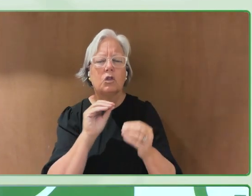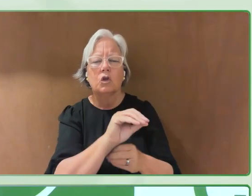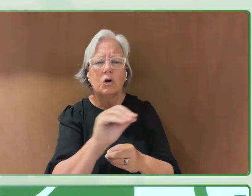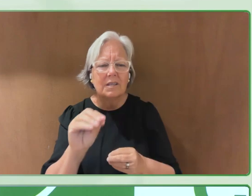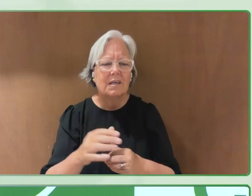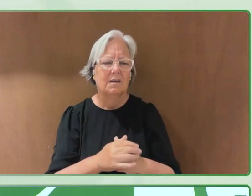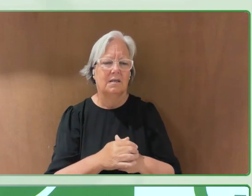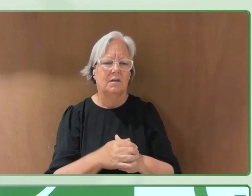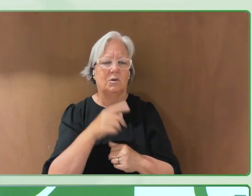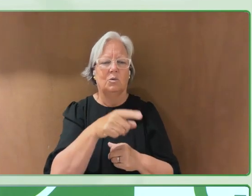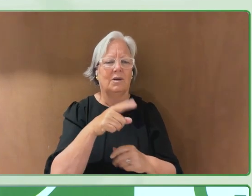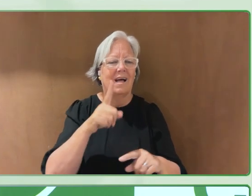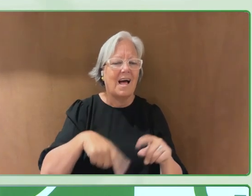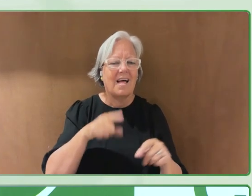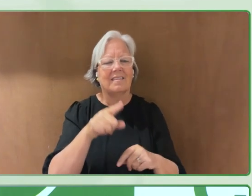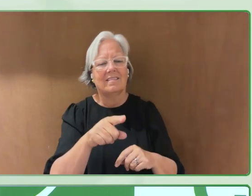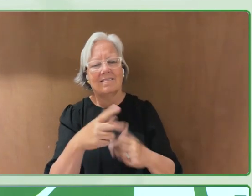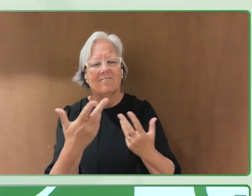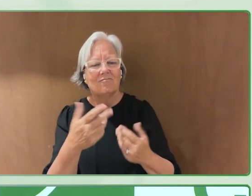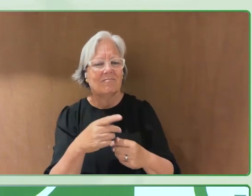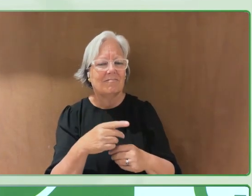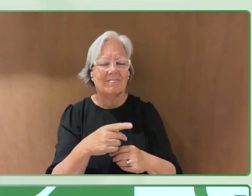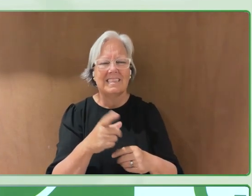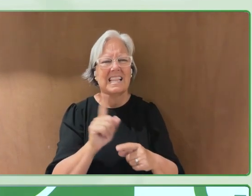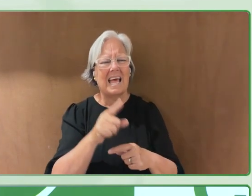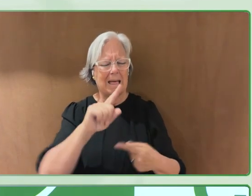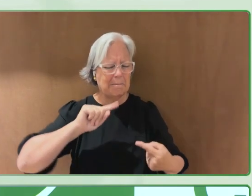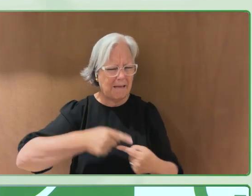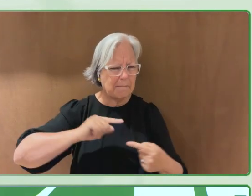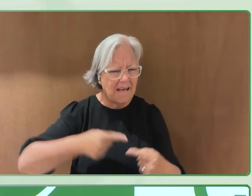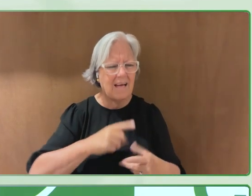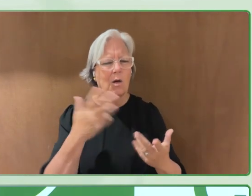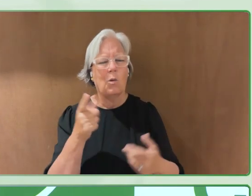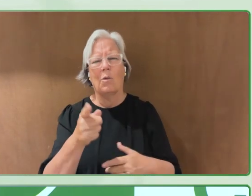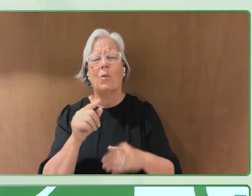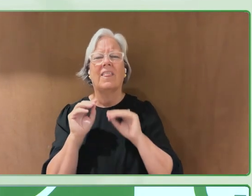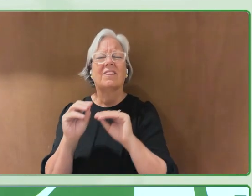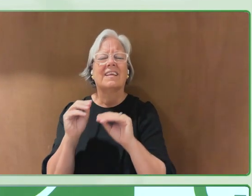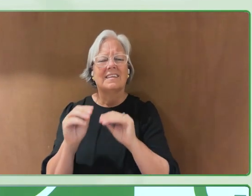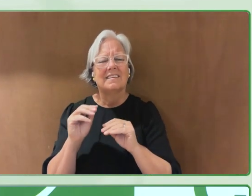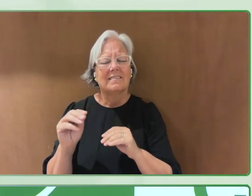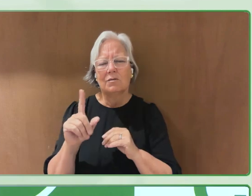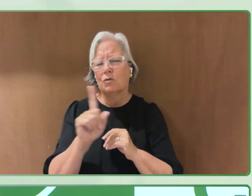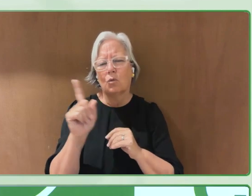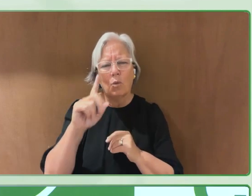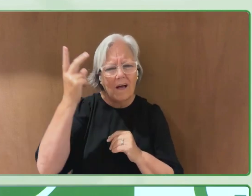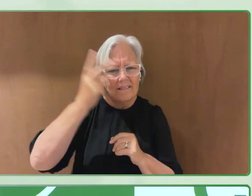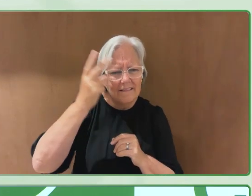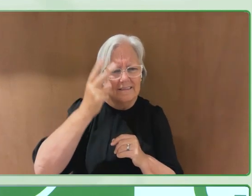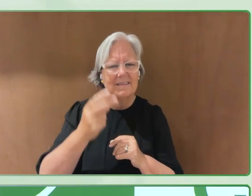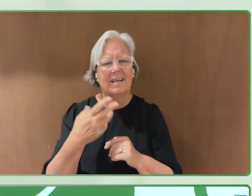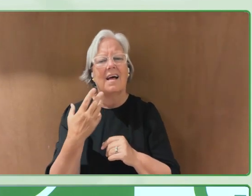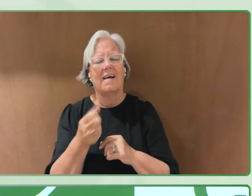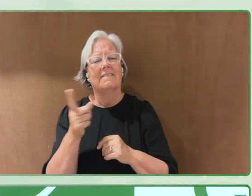classroom, but unable to understand what the teacher is talking about. Such challenges that I faced since I was born